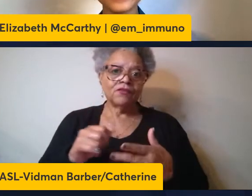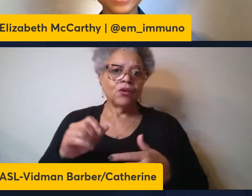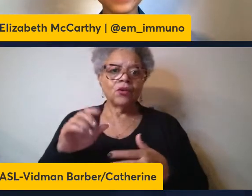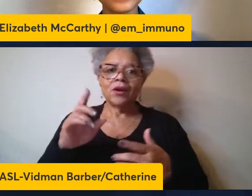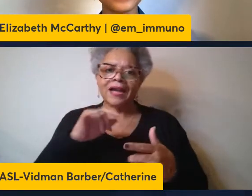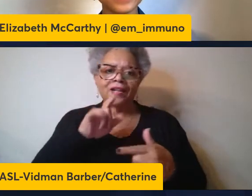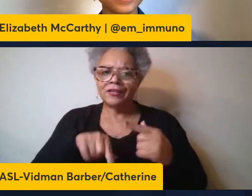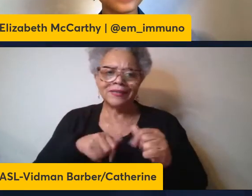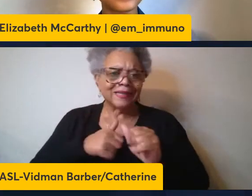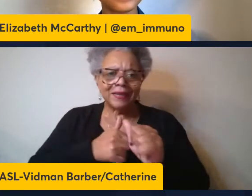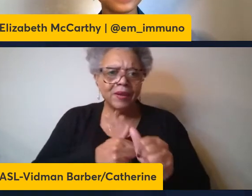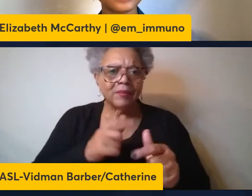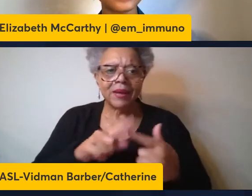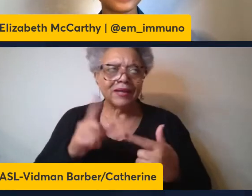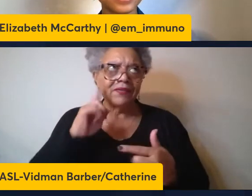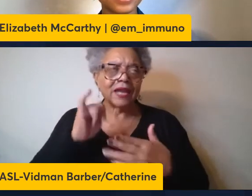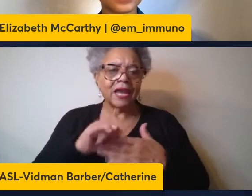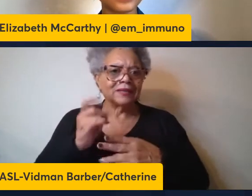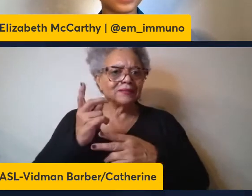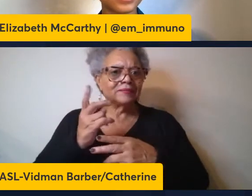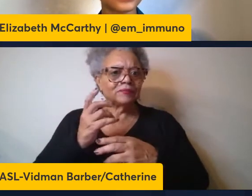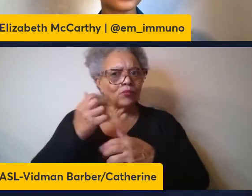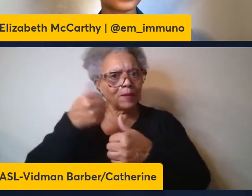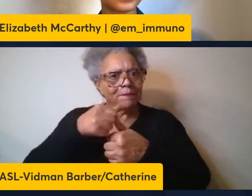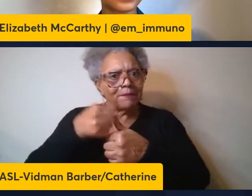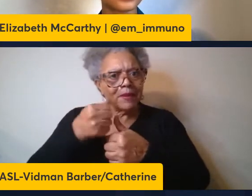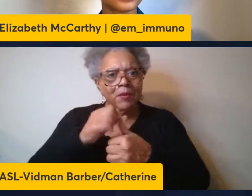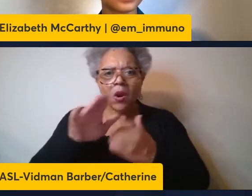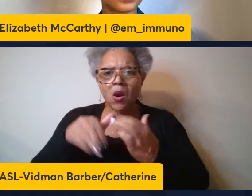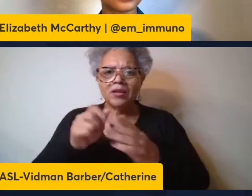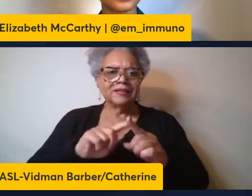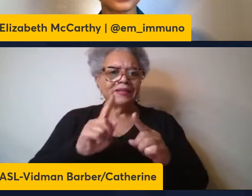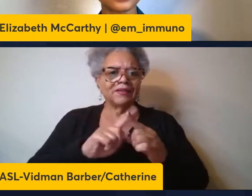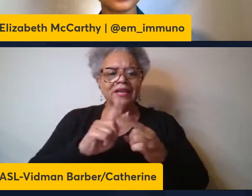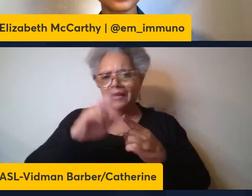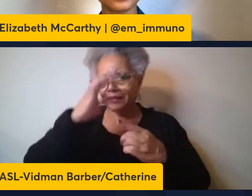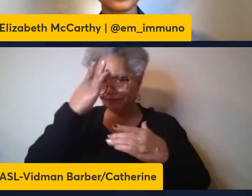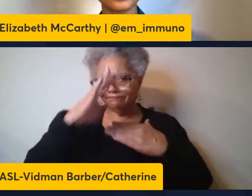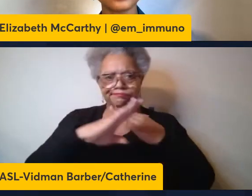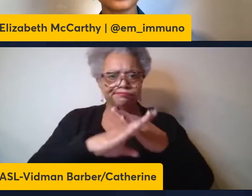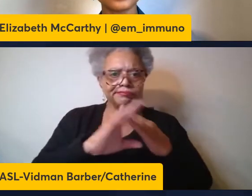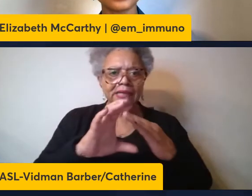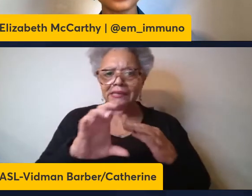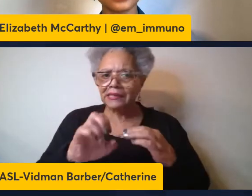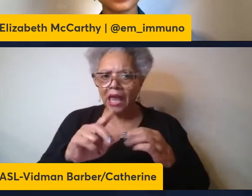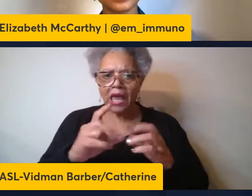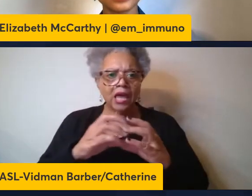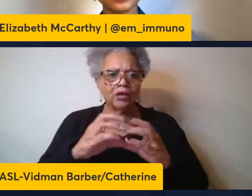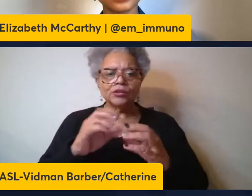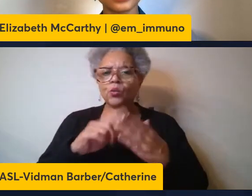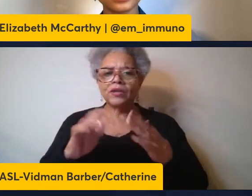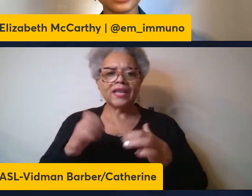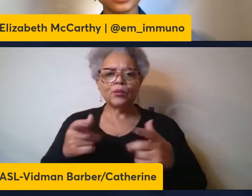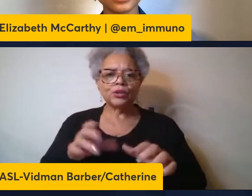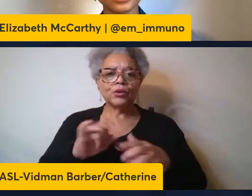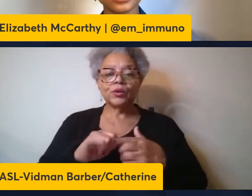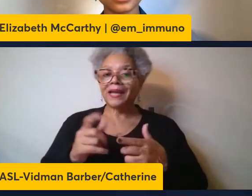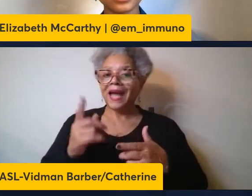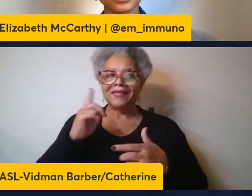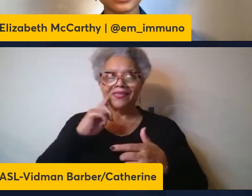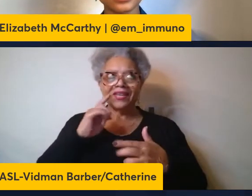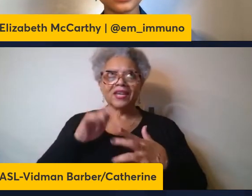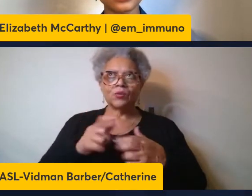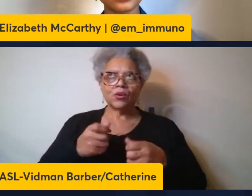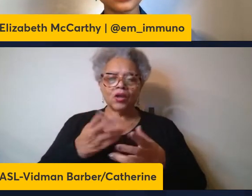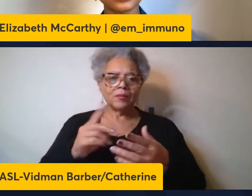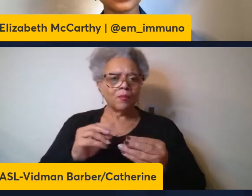was able to retain all of the different kinds of immune cells and what they were doing. It didn't call to me. It felt more confusing than anything.